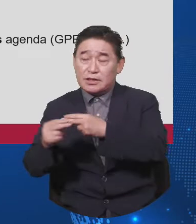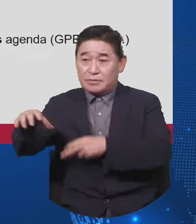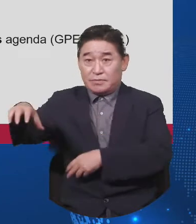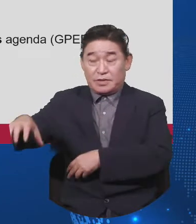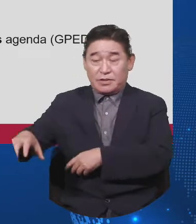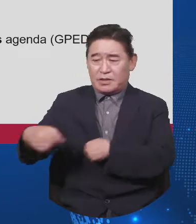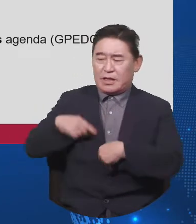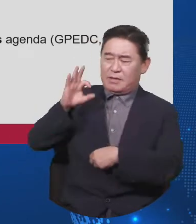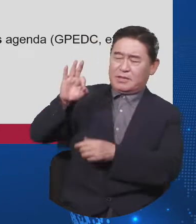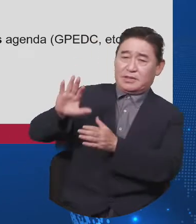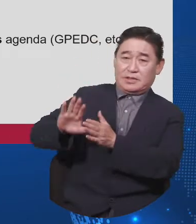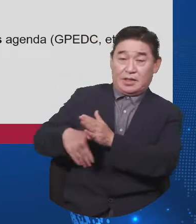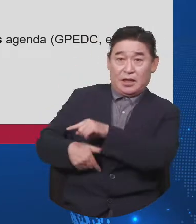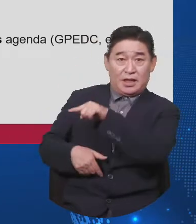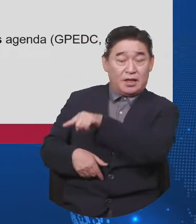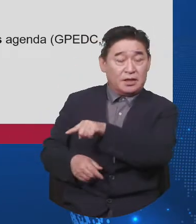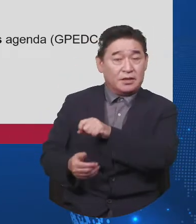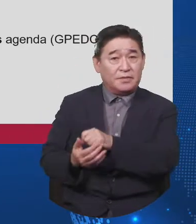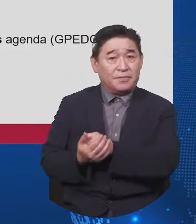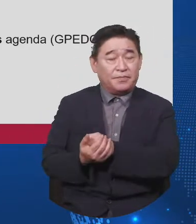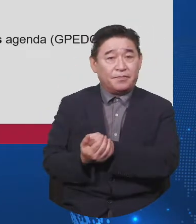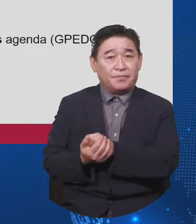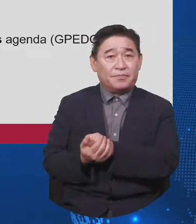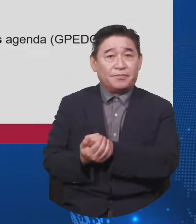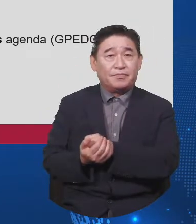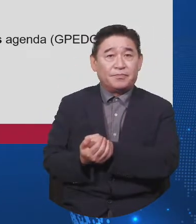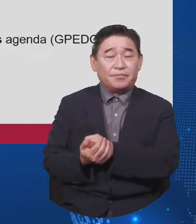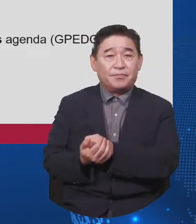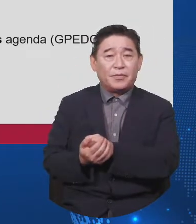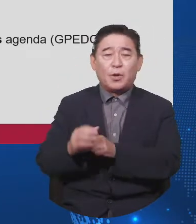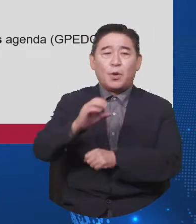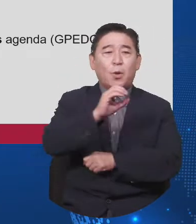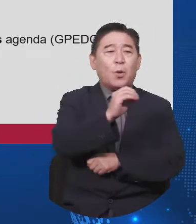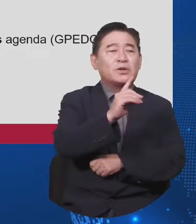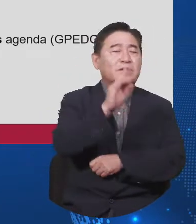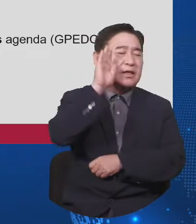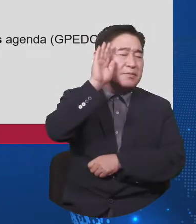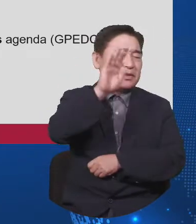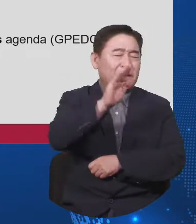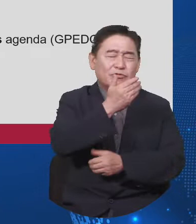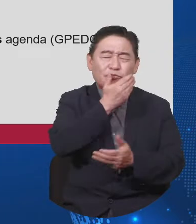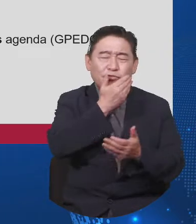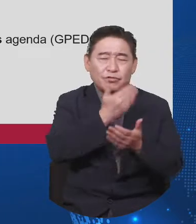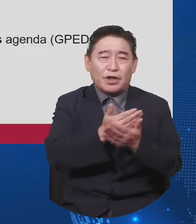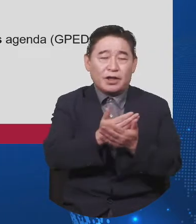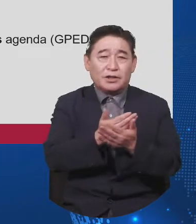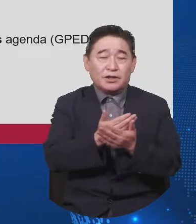one main driver, of future of ODA. Just to give you one example, in Germany,